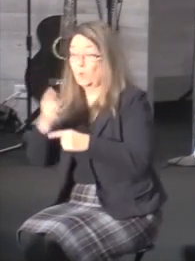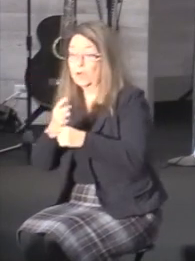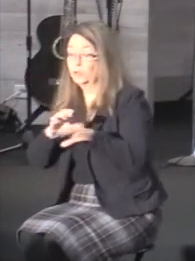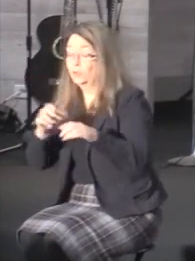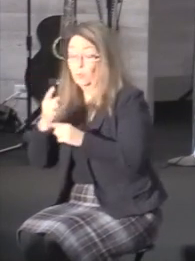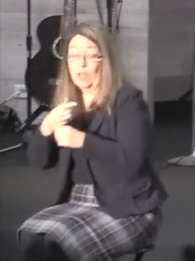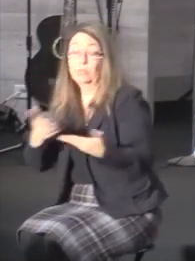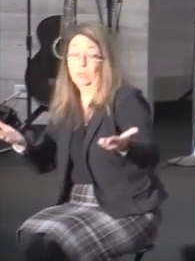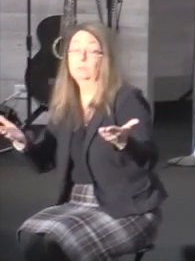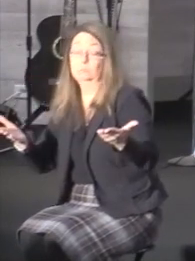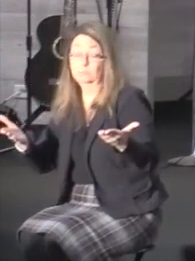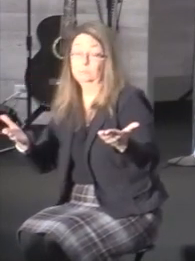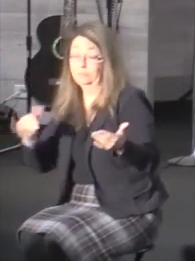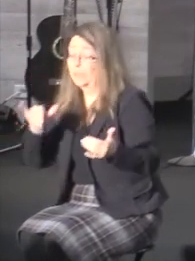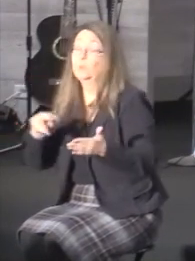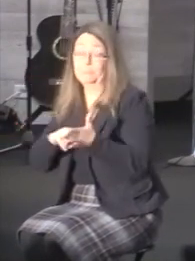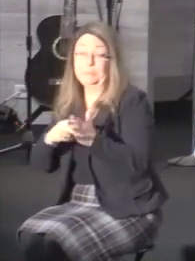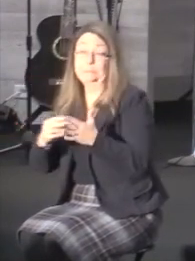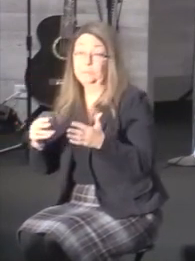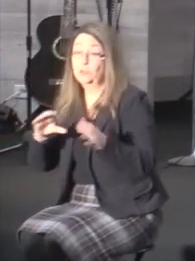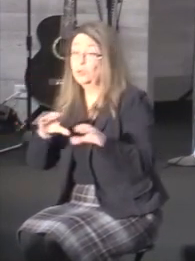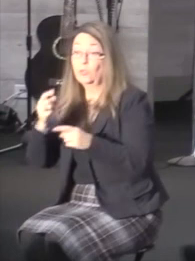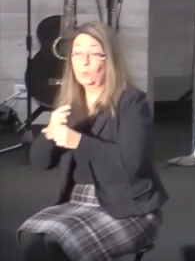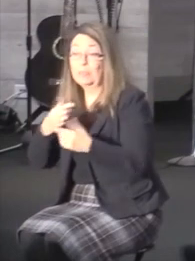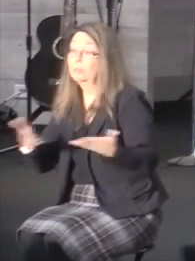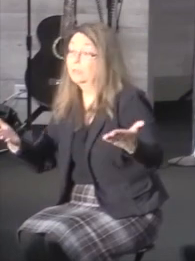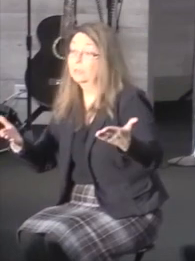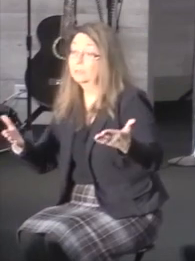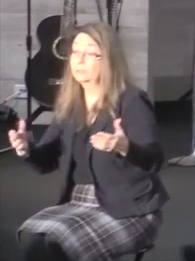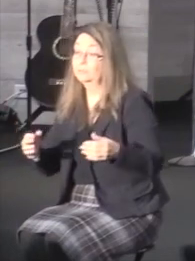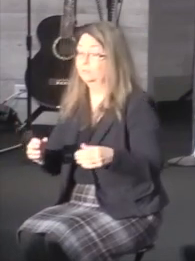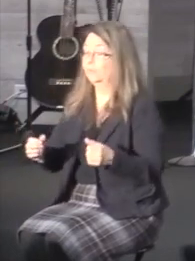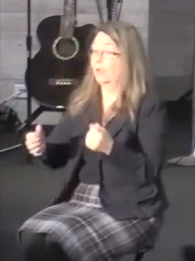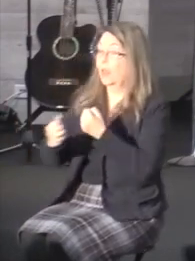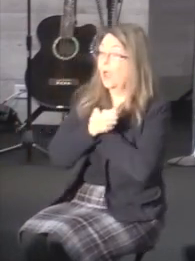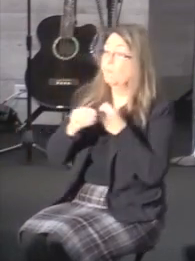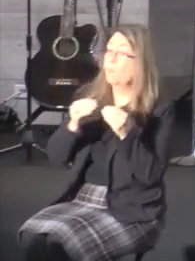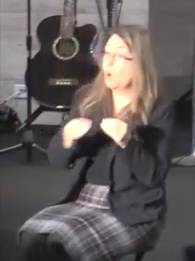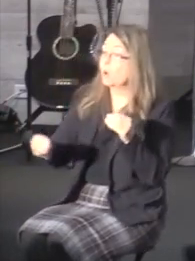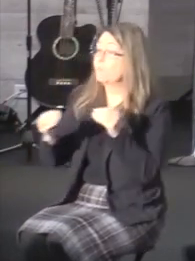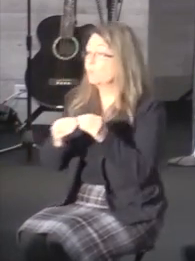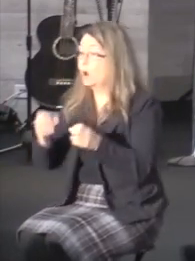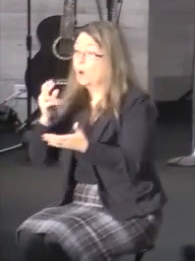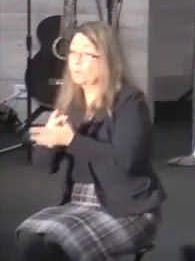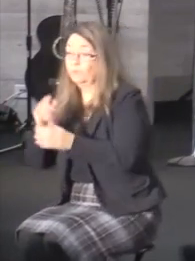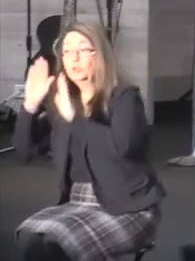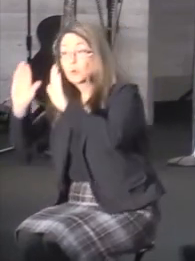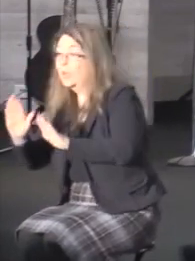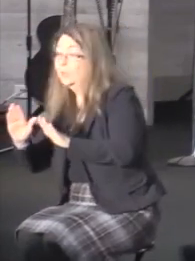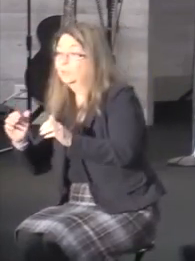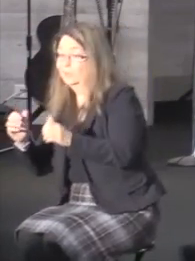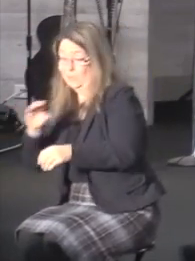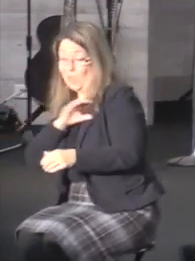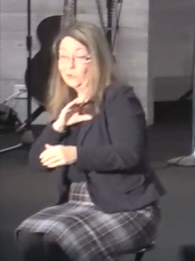thing. Do the right thing. Abound in love more and more with knowledge and discernment so that you can approve what is excellent. And when it comes to your